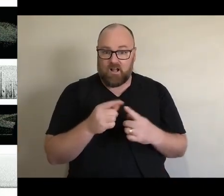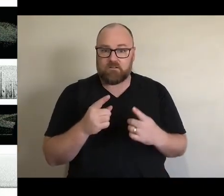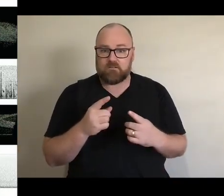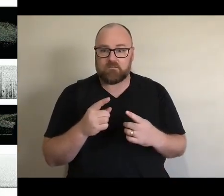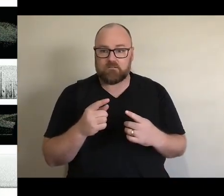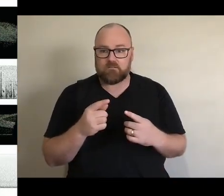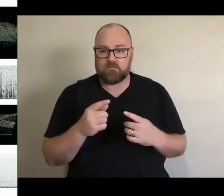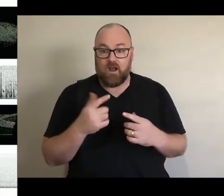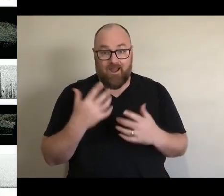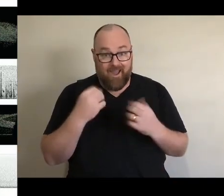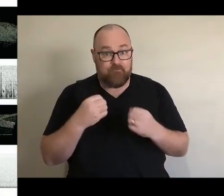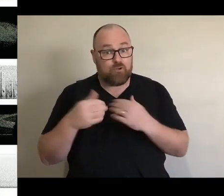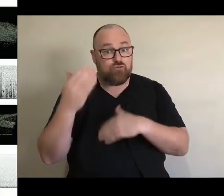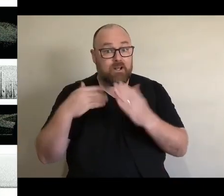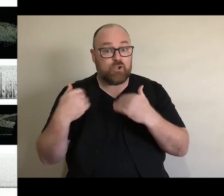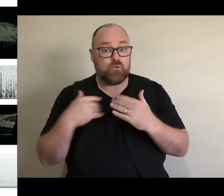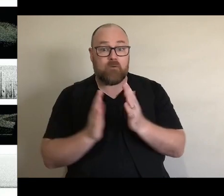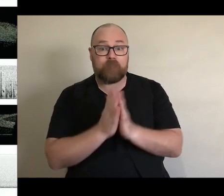management.